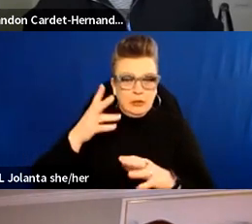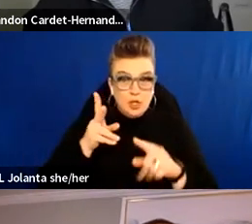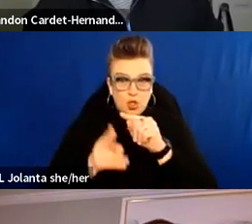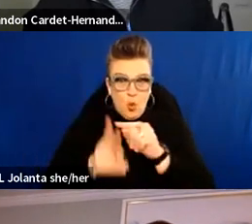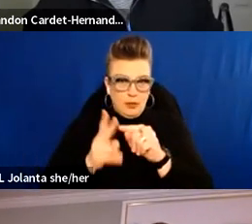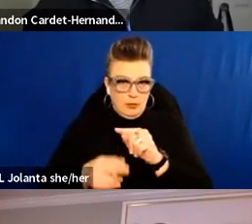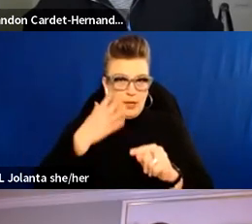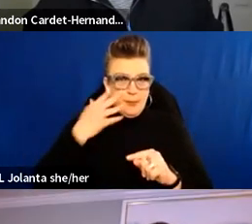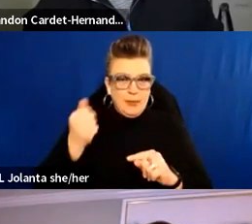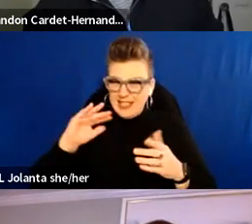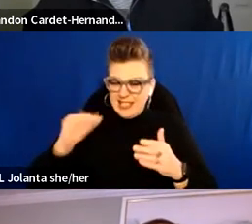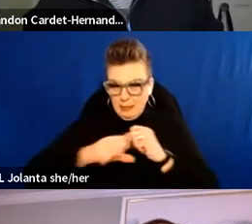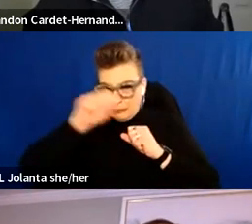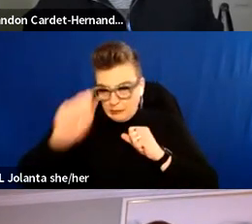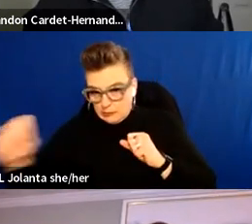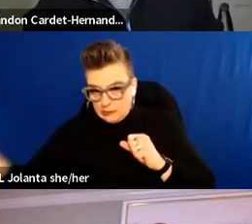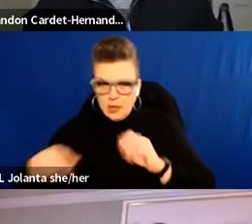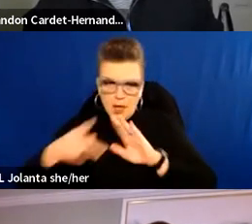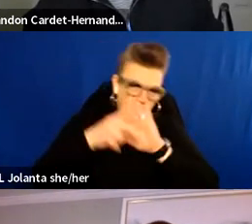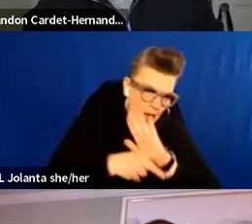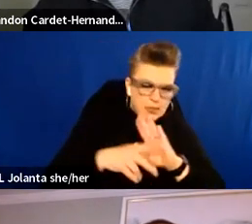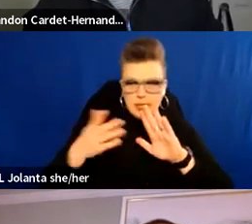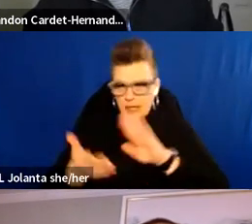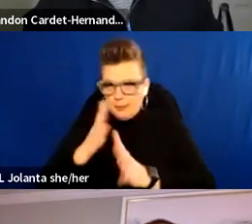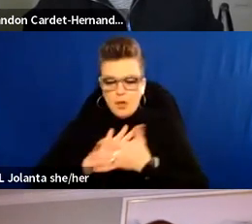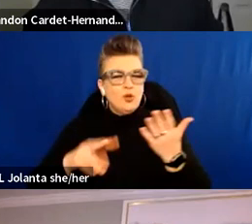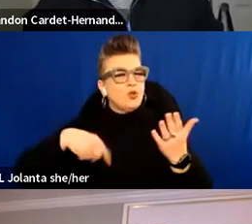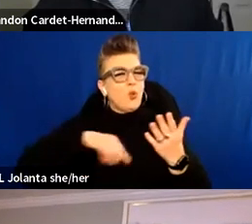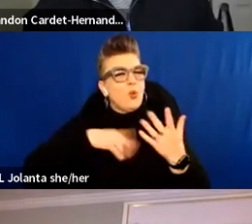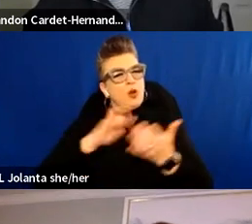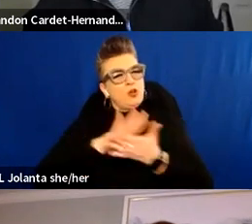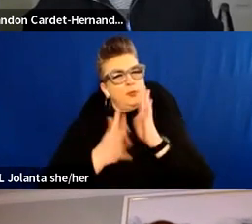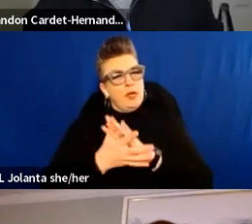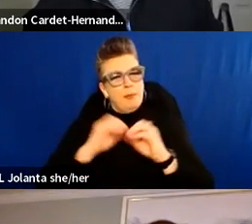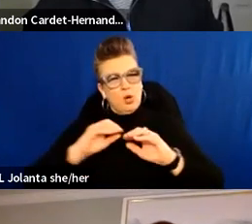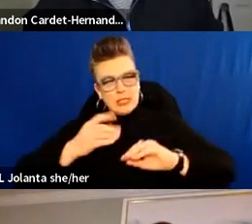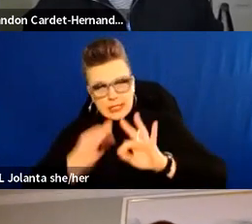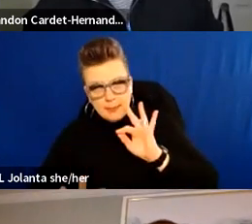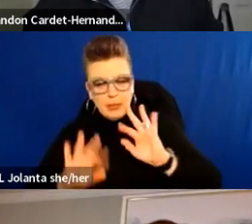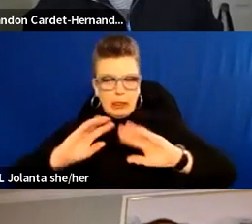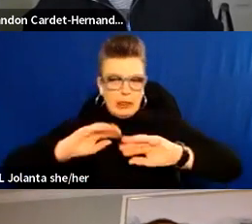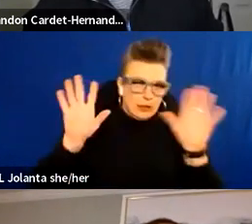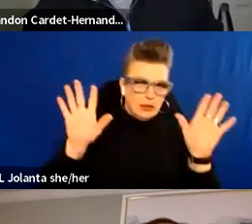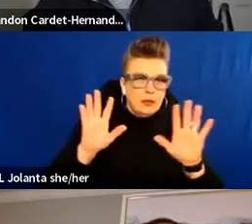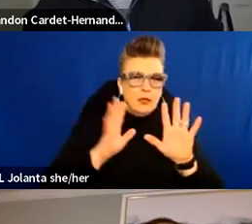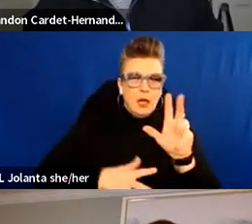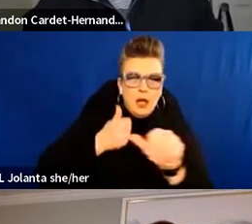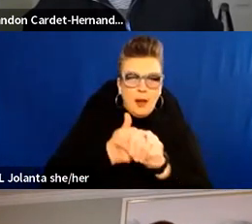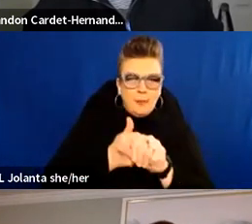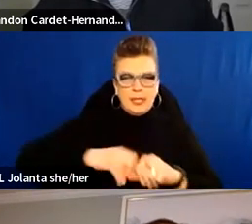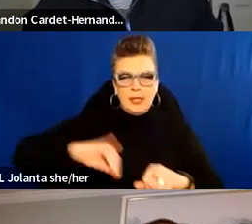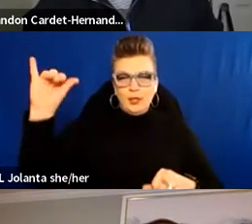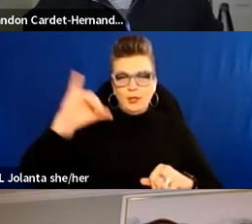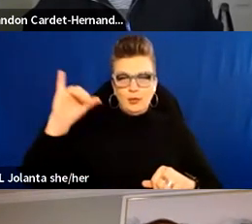implementation strategies as well so we simplified it we also made it updated enough aligned into a